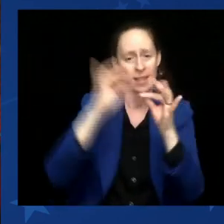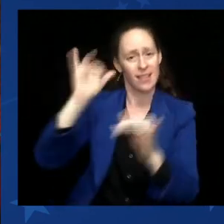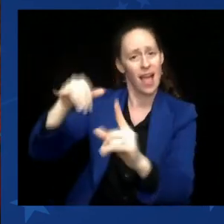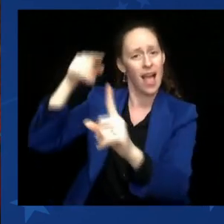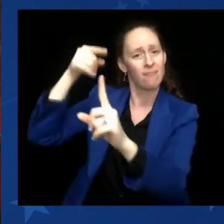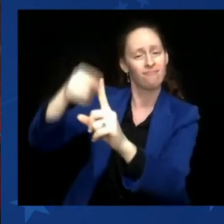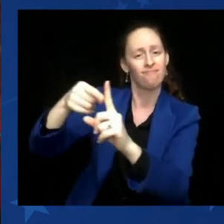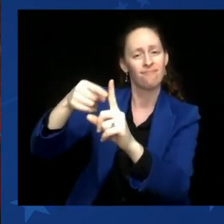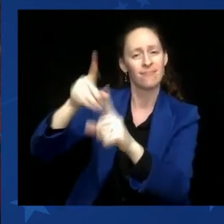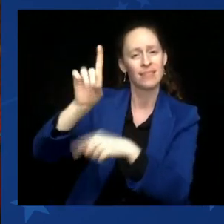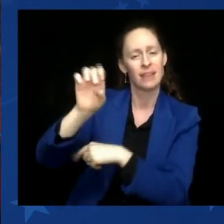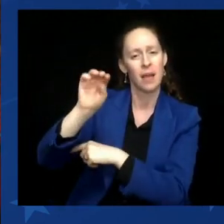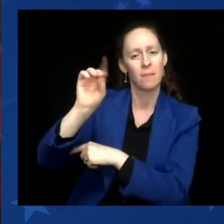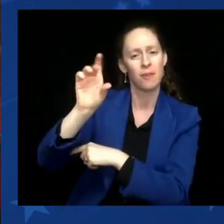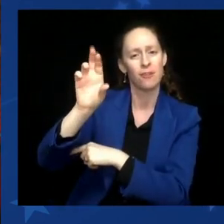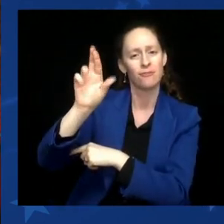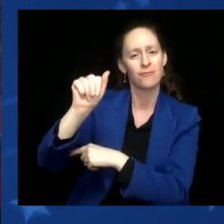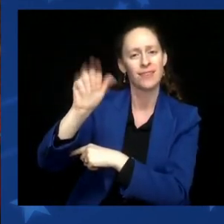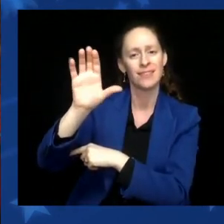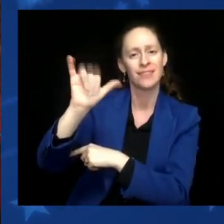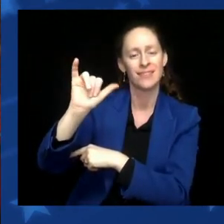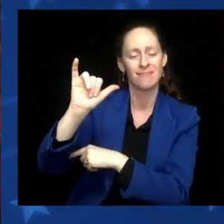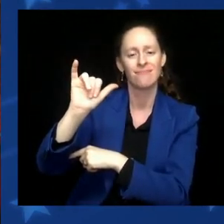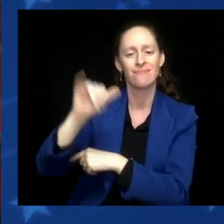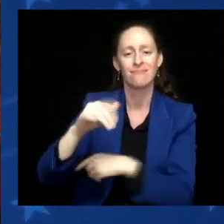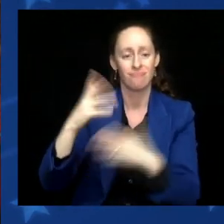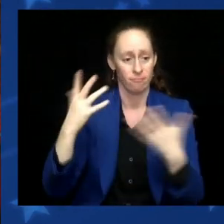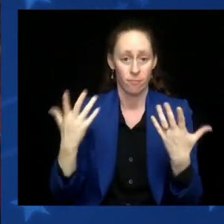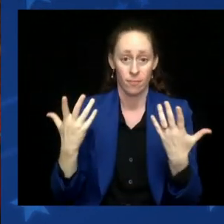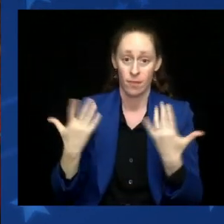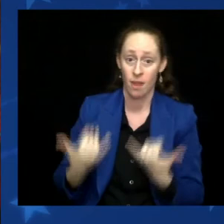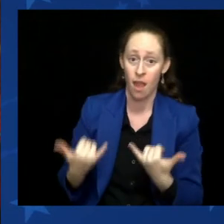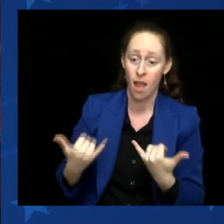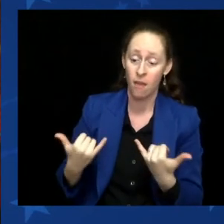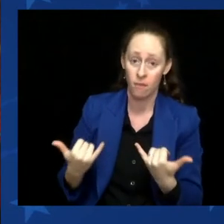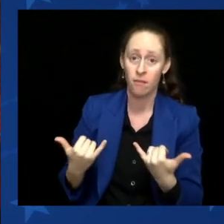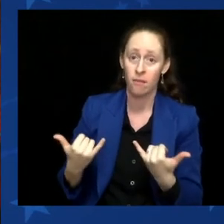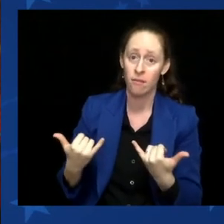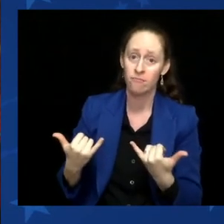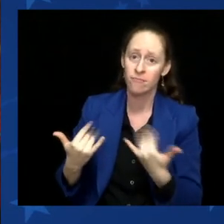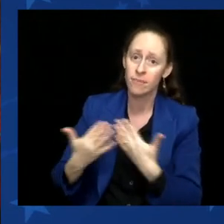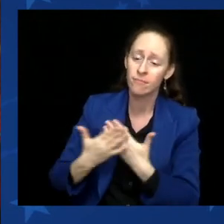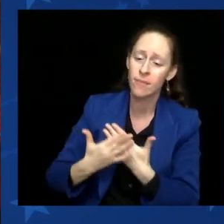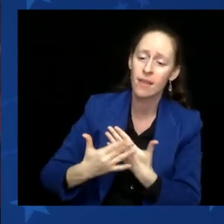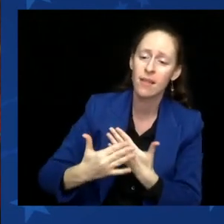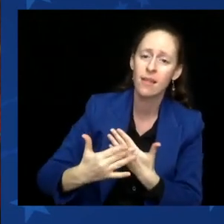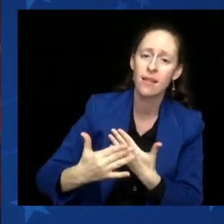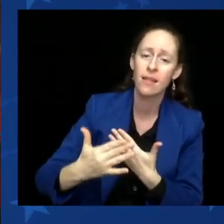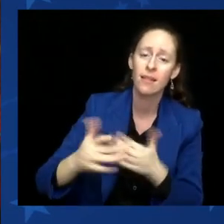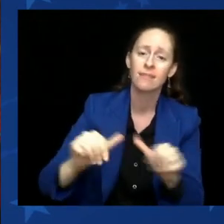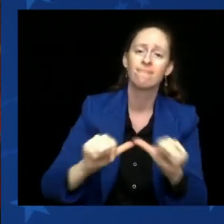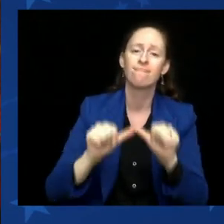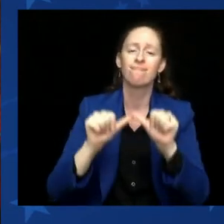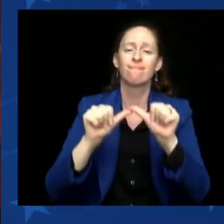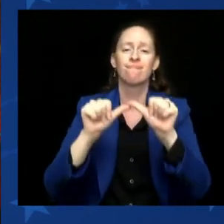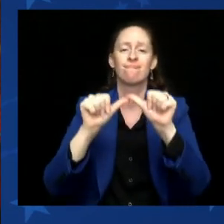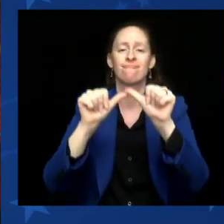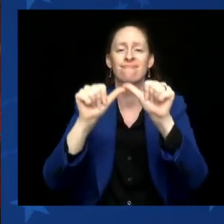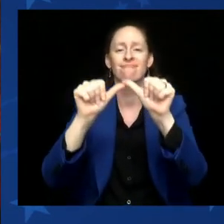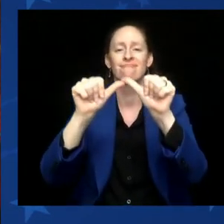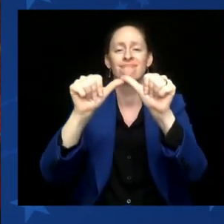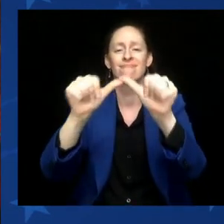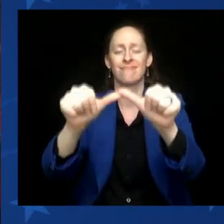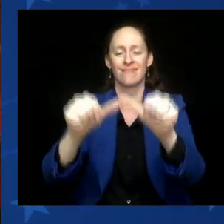all time. We can't afford to leave anyone on the sidelines. We need everyone to do their part. So speak